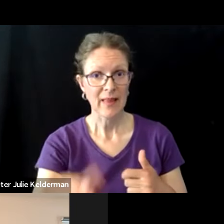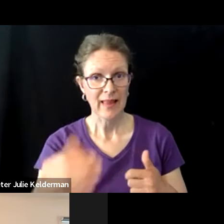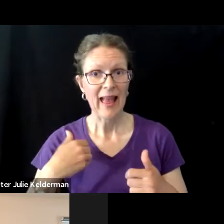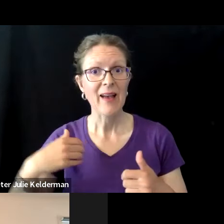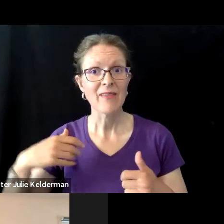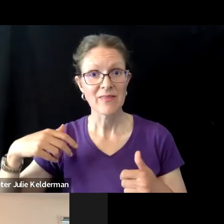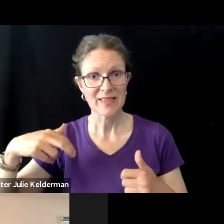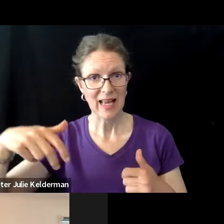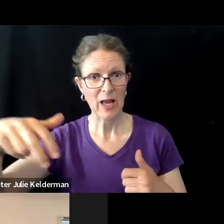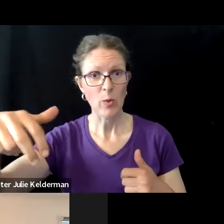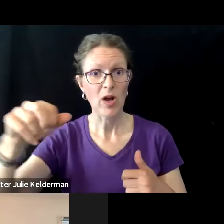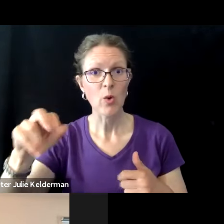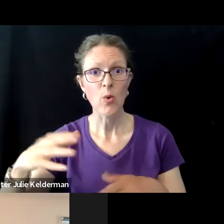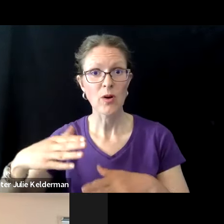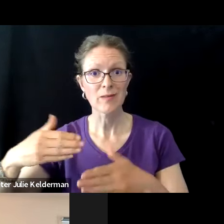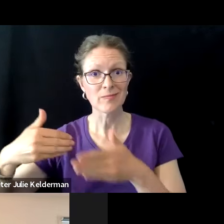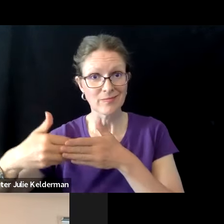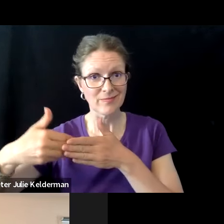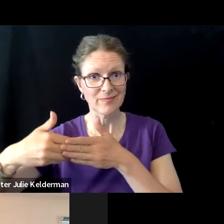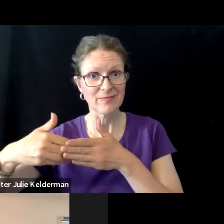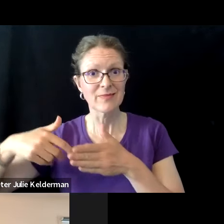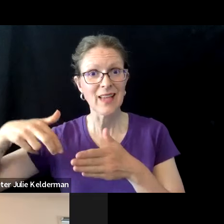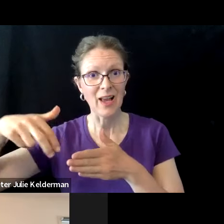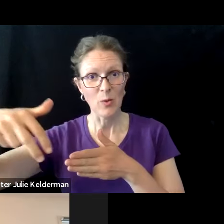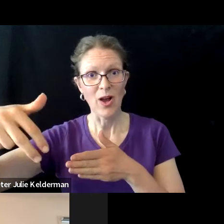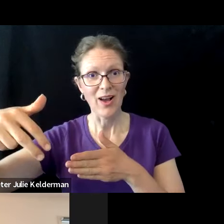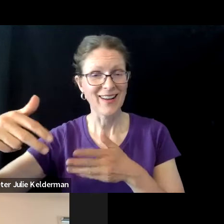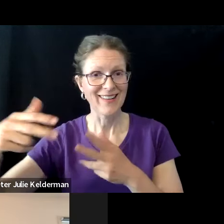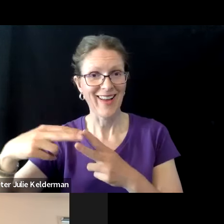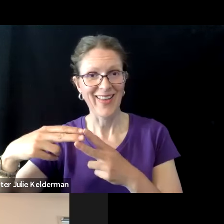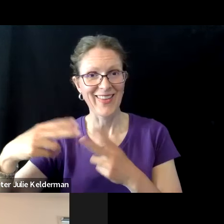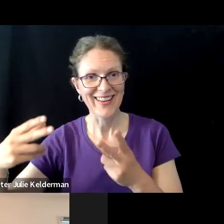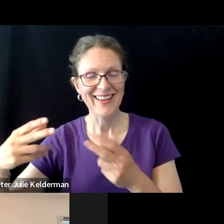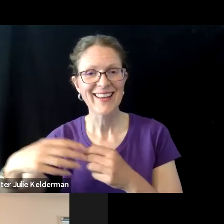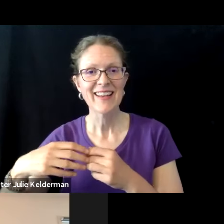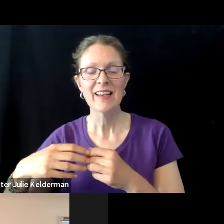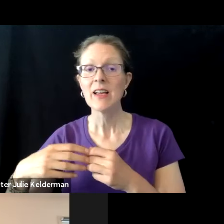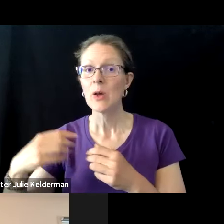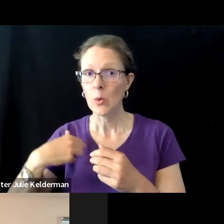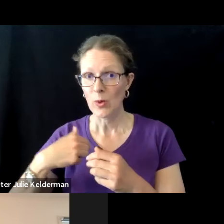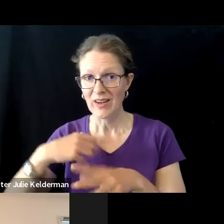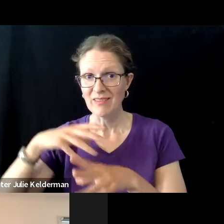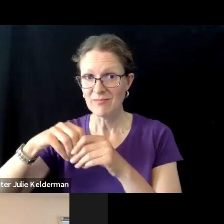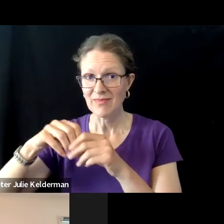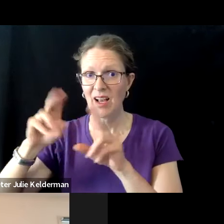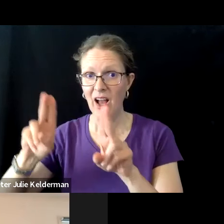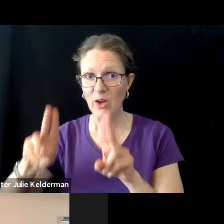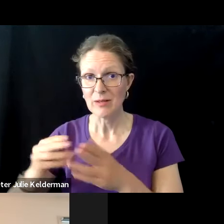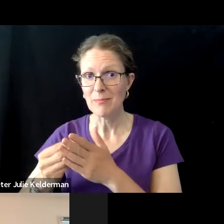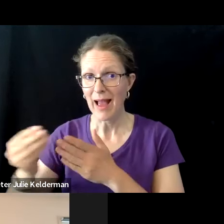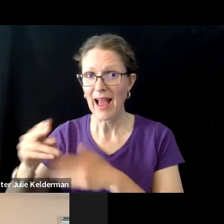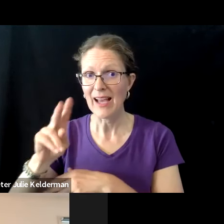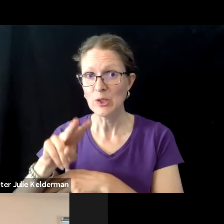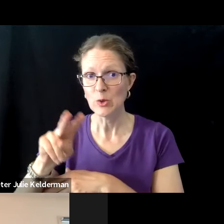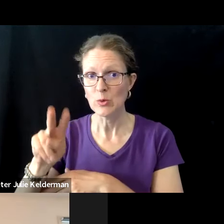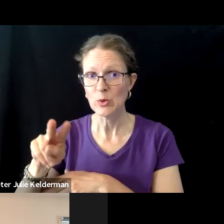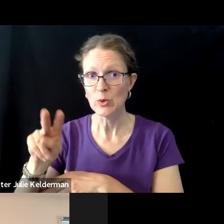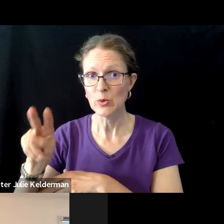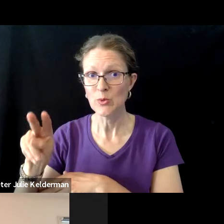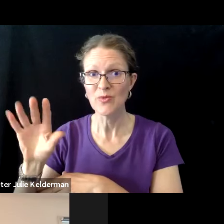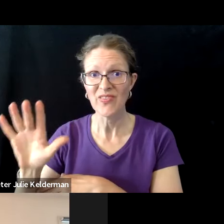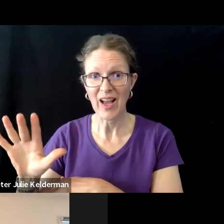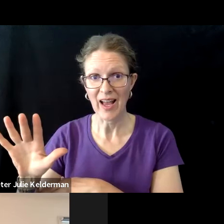the sidewalk or borders the sidewalk, one or the other. And then we are under contract to purchase 2225M.